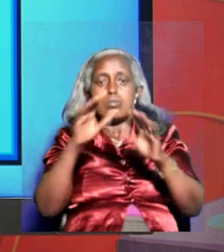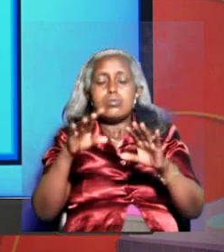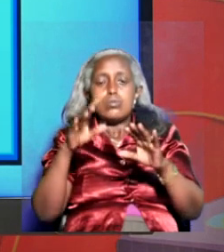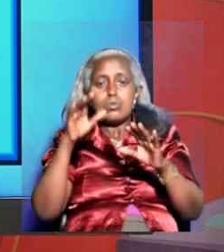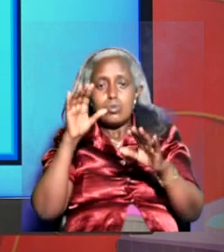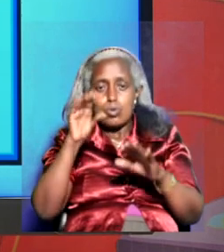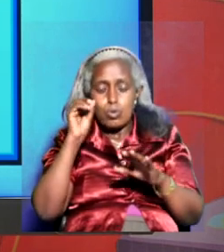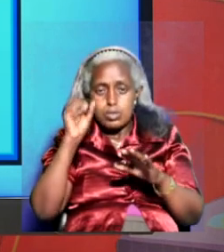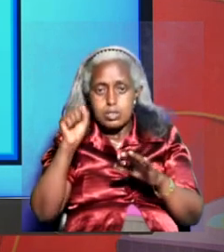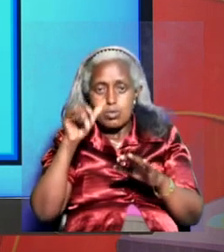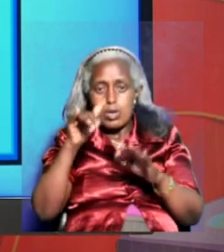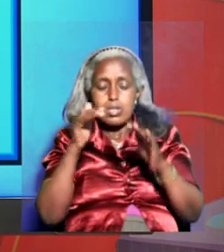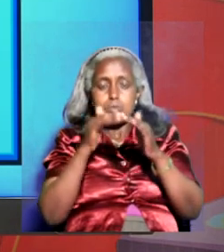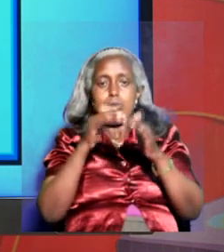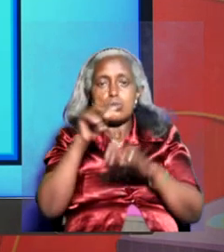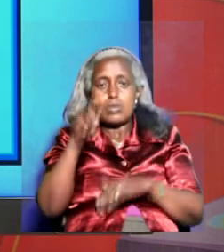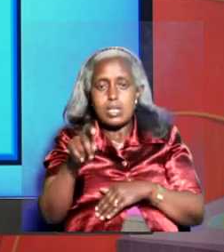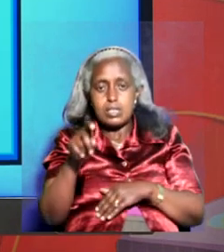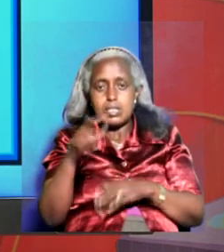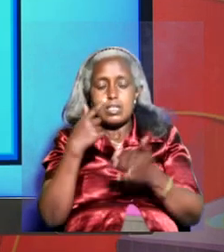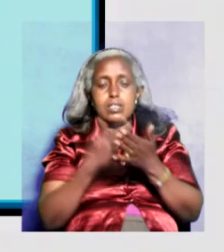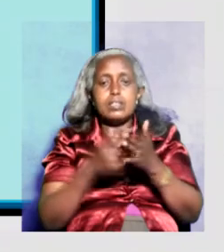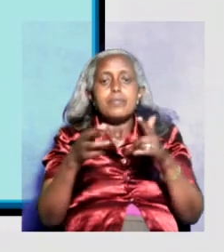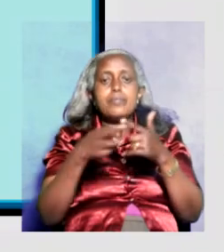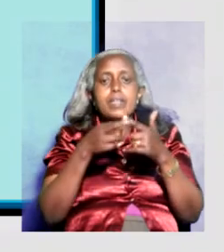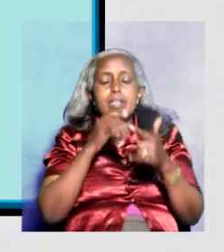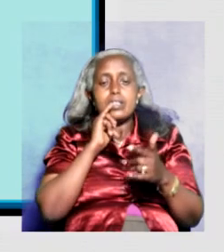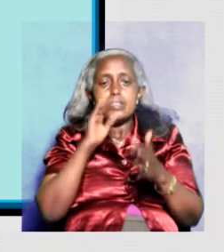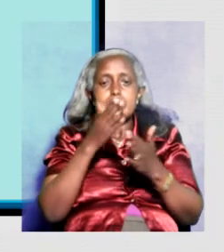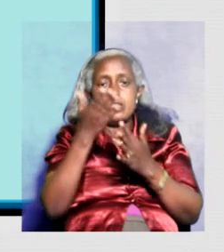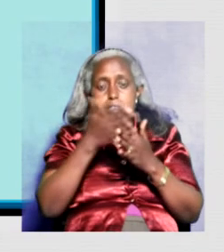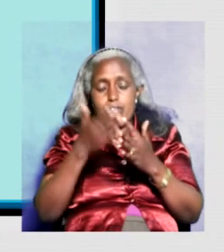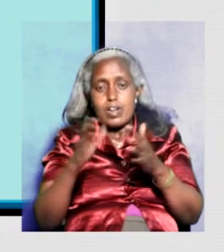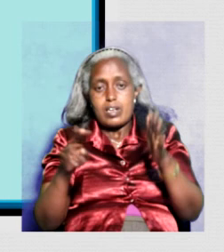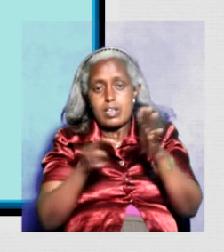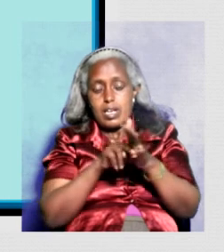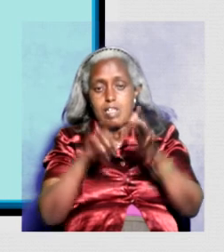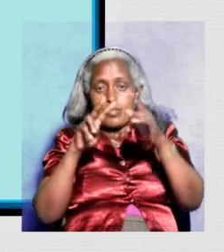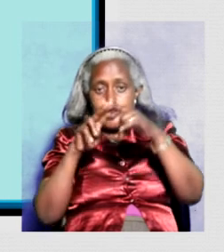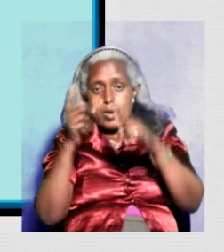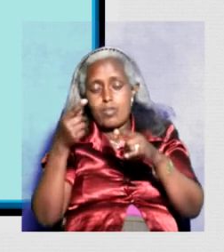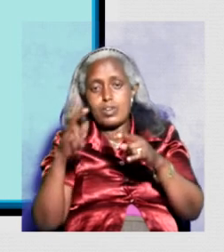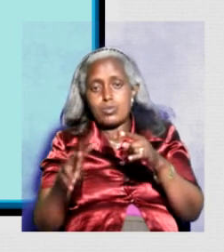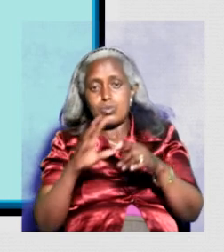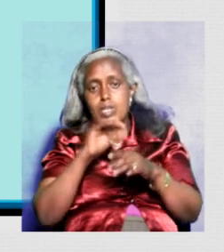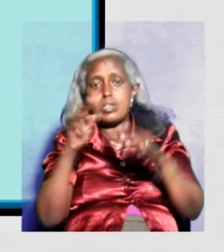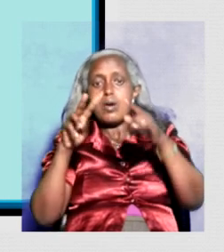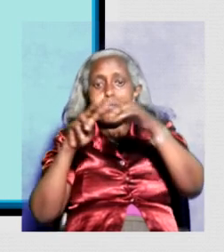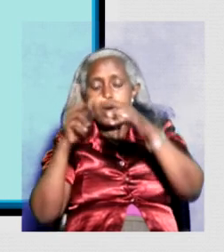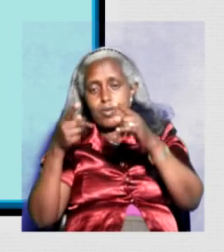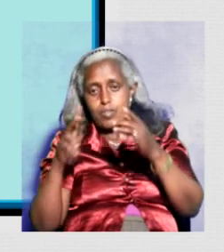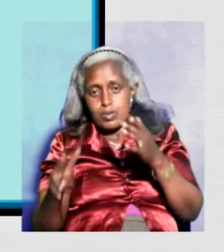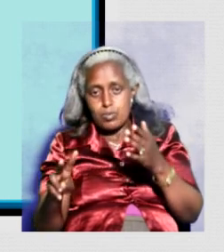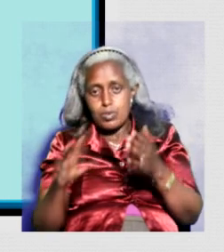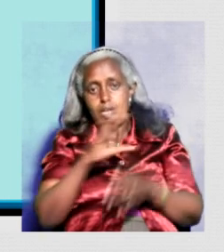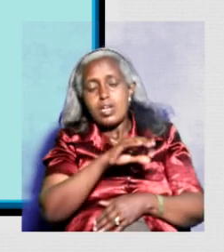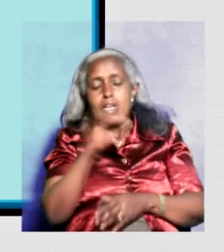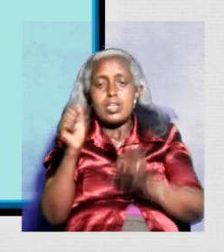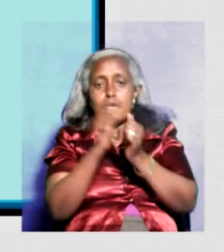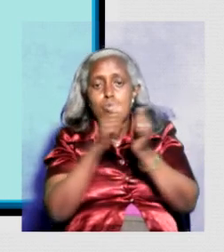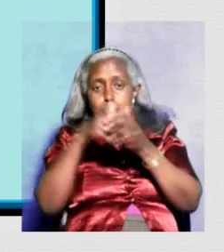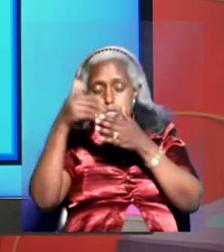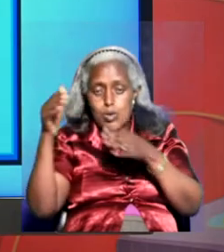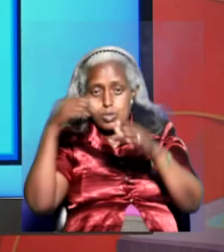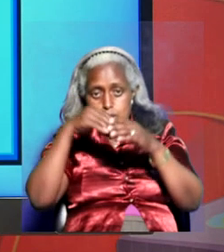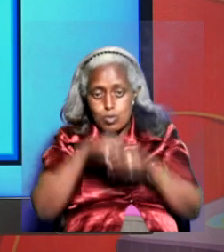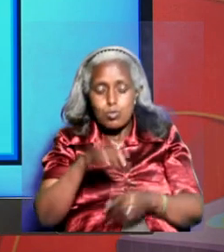and its range is on this interval from -pi over 2 to pi over 2, including pi over 2 and pi over 2, and without